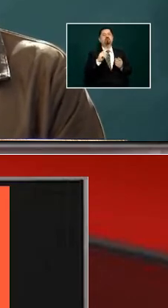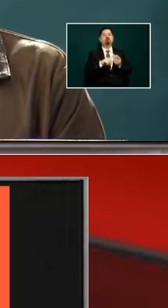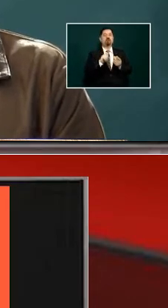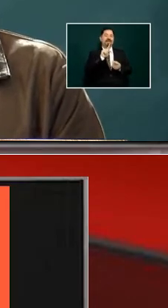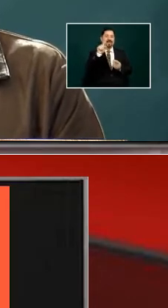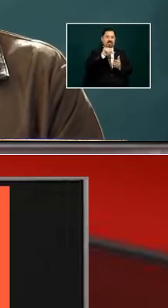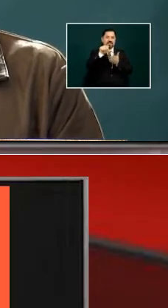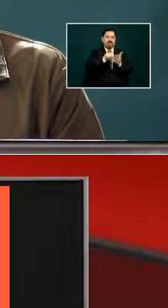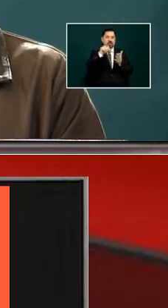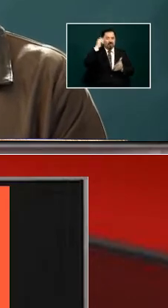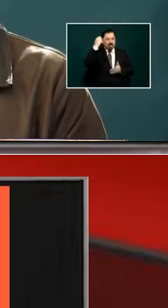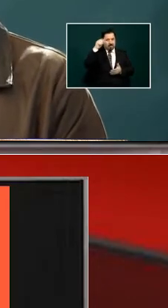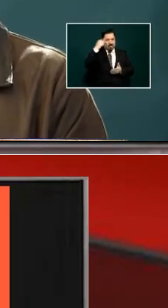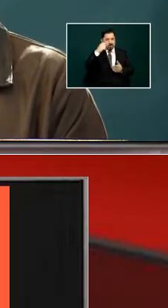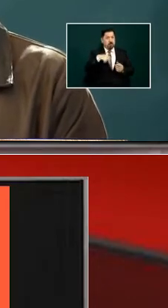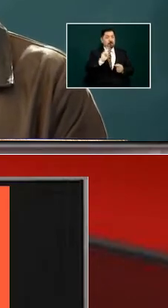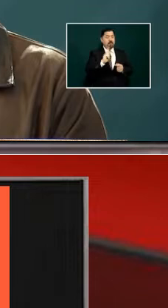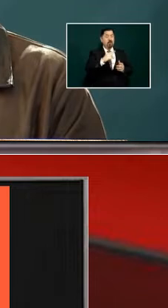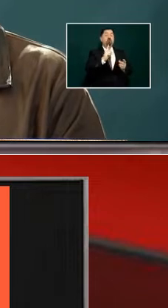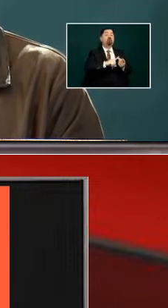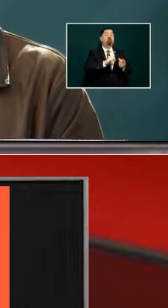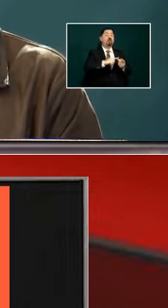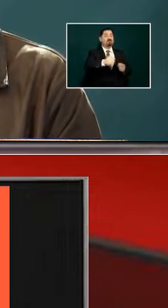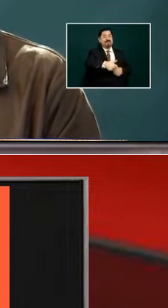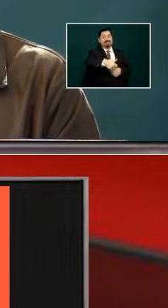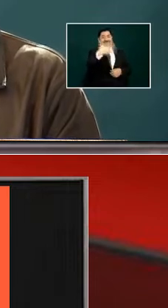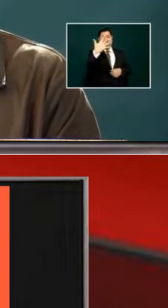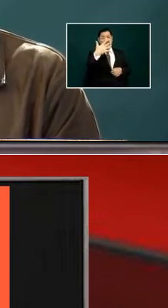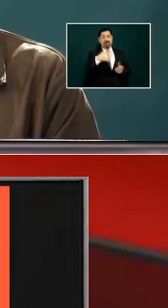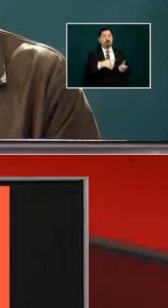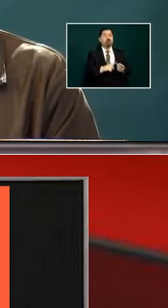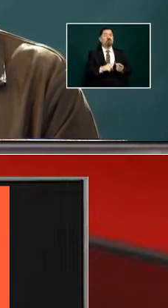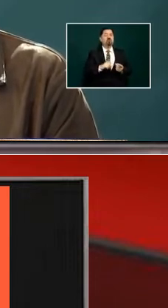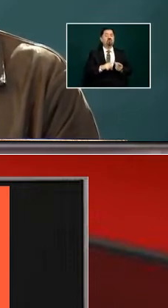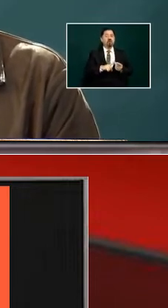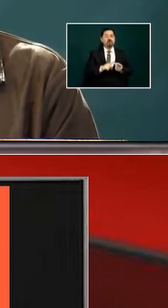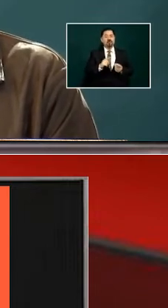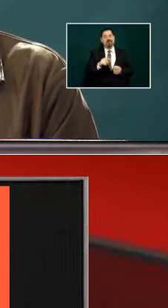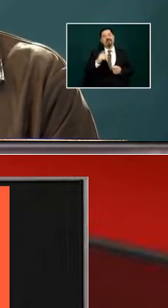well that they're doing something wrong in the gas pump